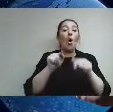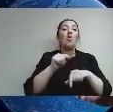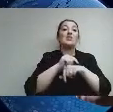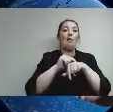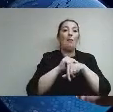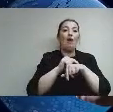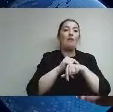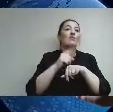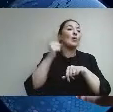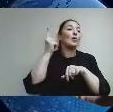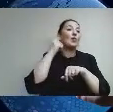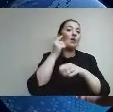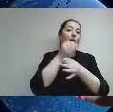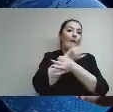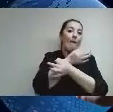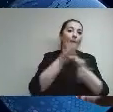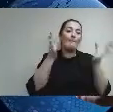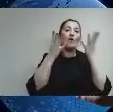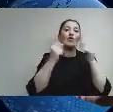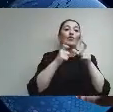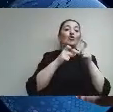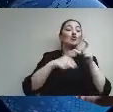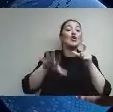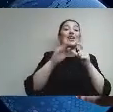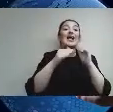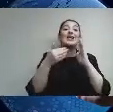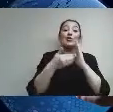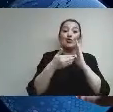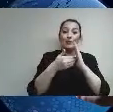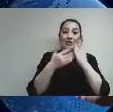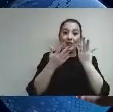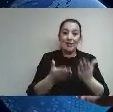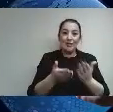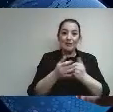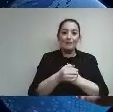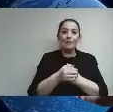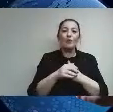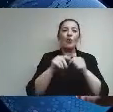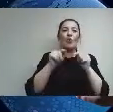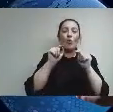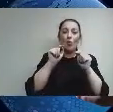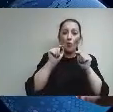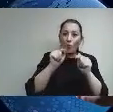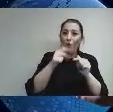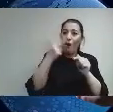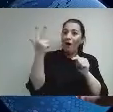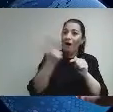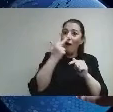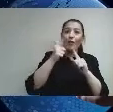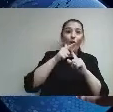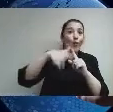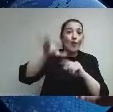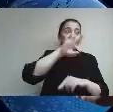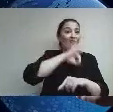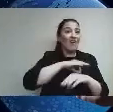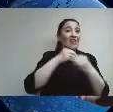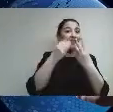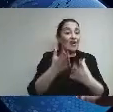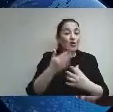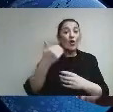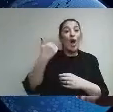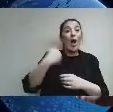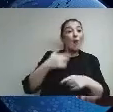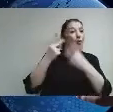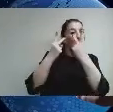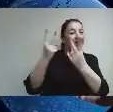social enterprises are creating utility, so their support mechanisms should be evaluated